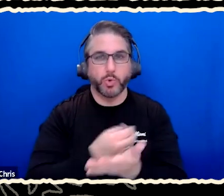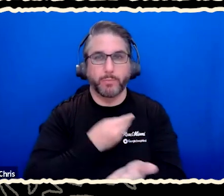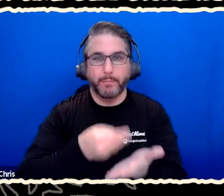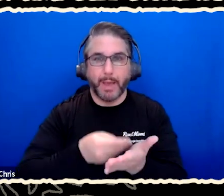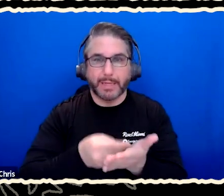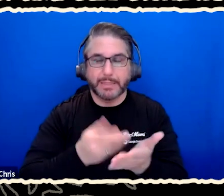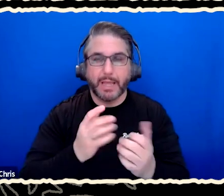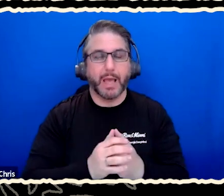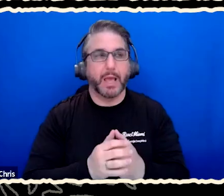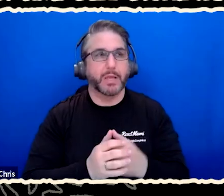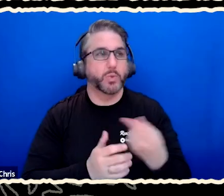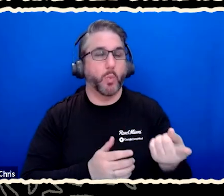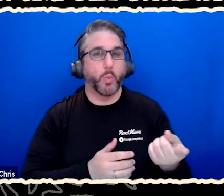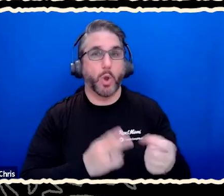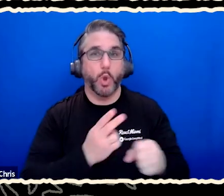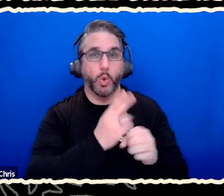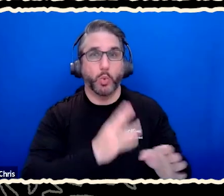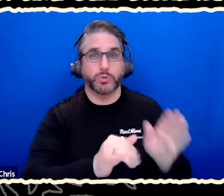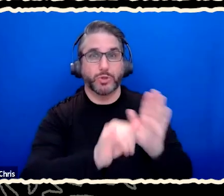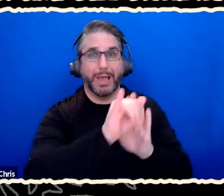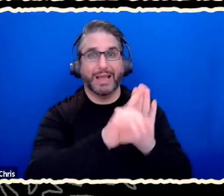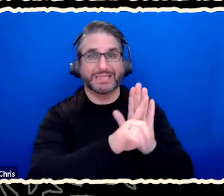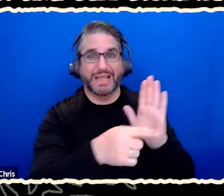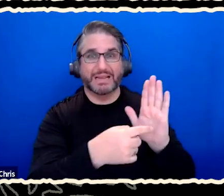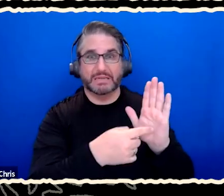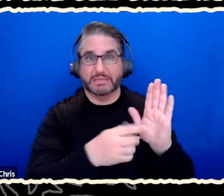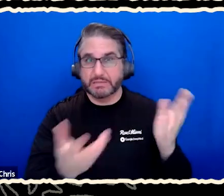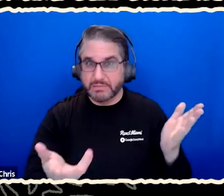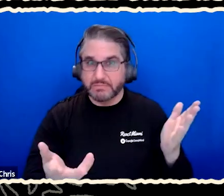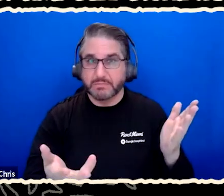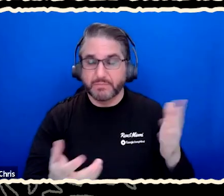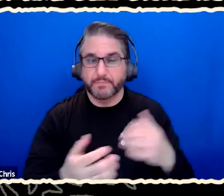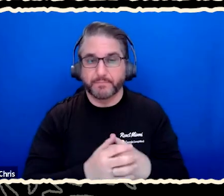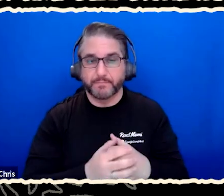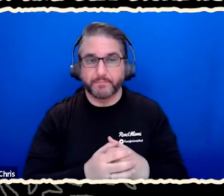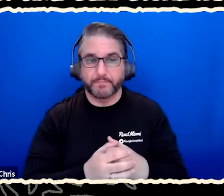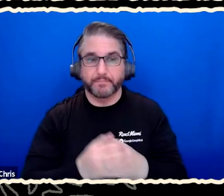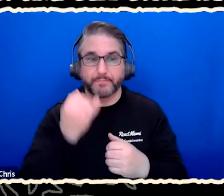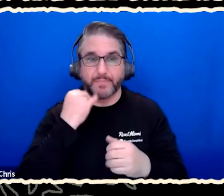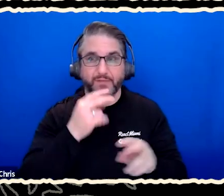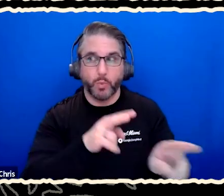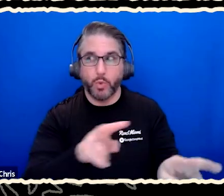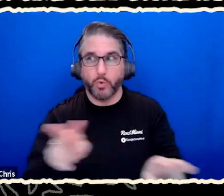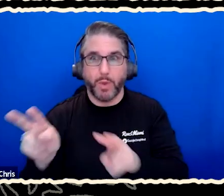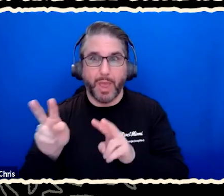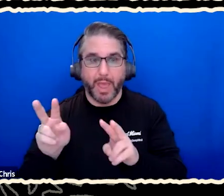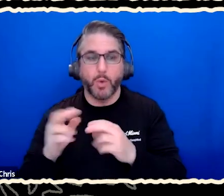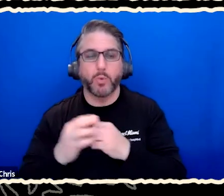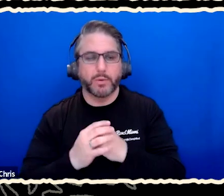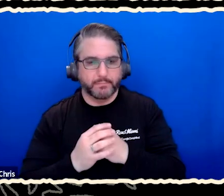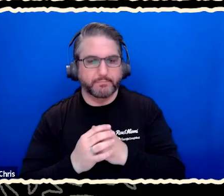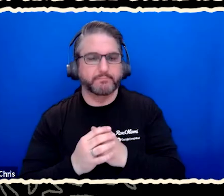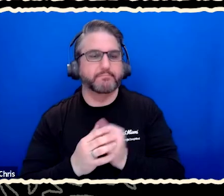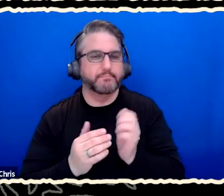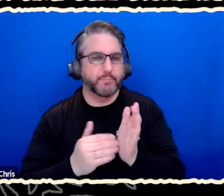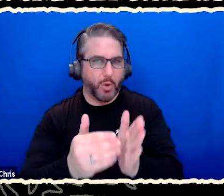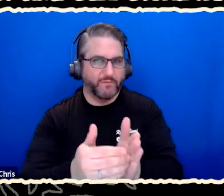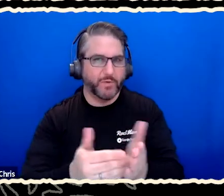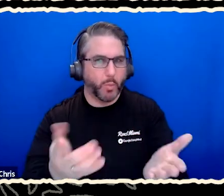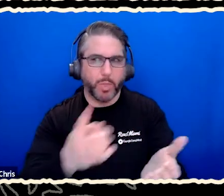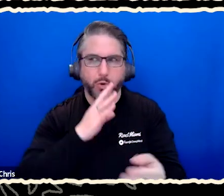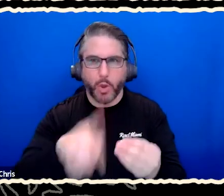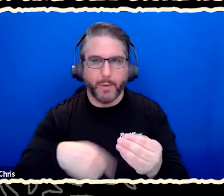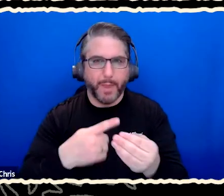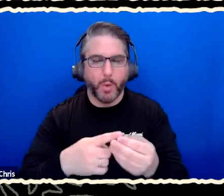or the identity of the users itself. If you take a look around you, you often hear about